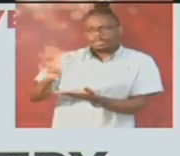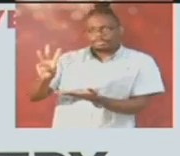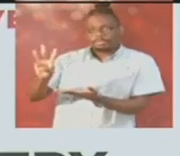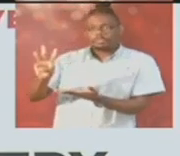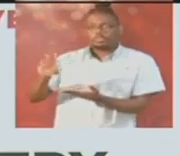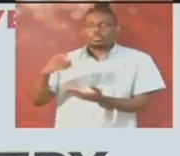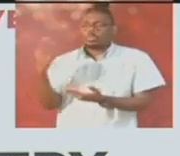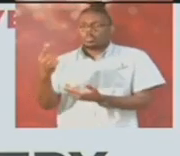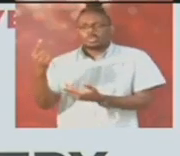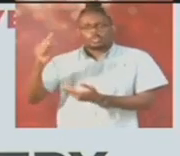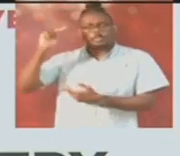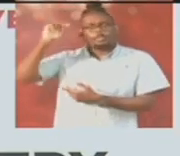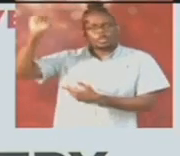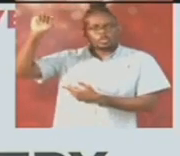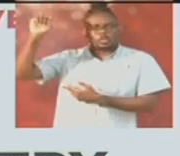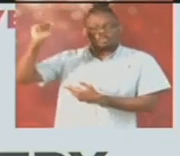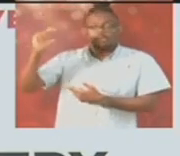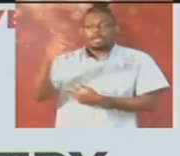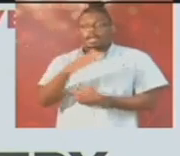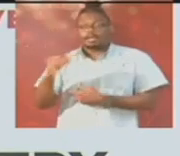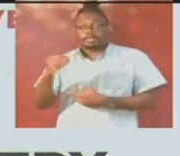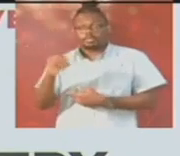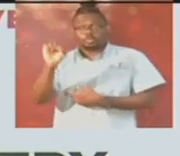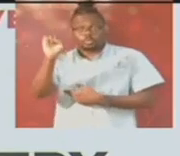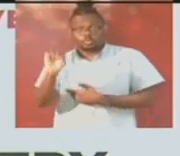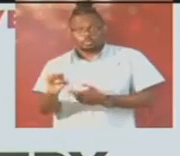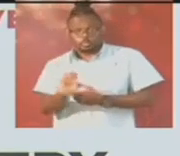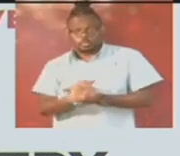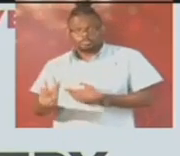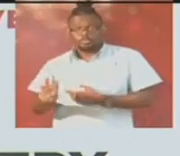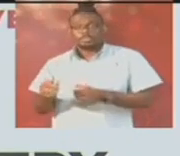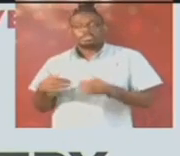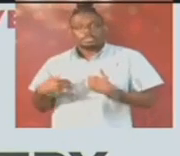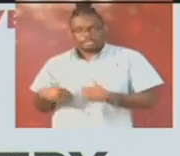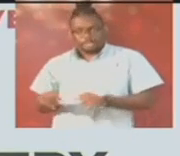and South RHA still have to clean up